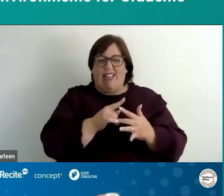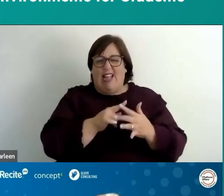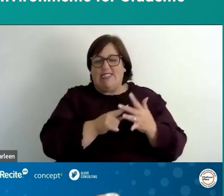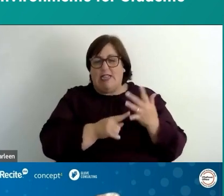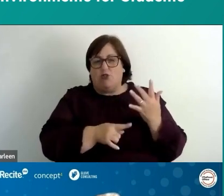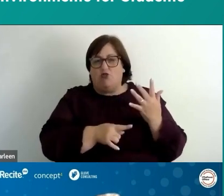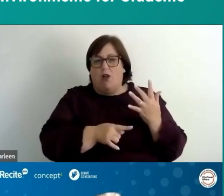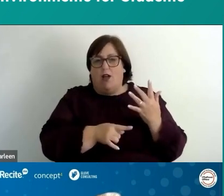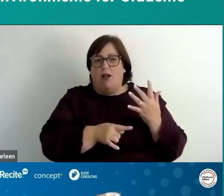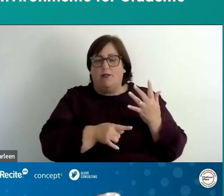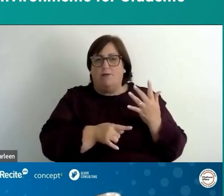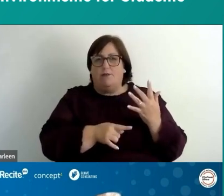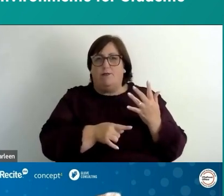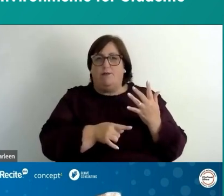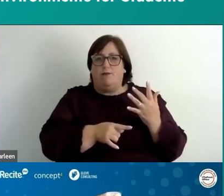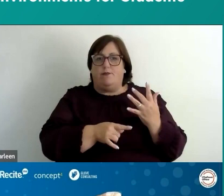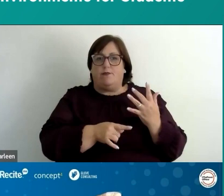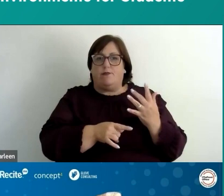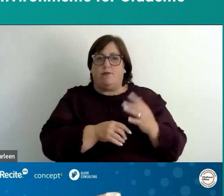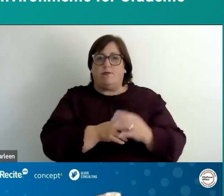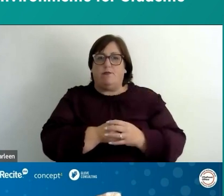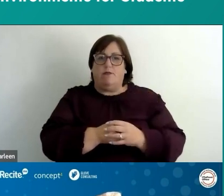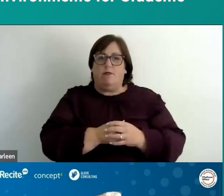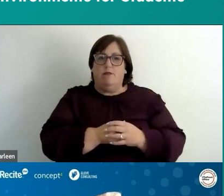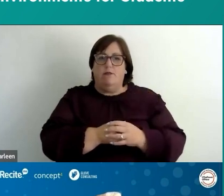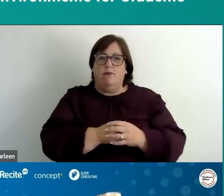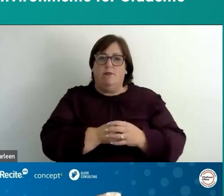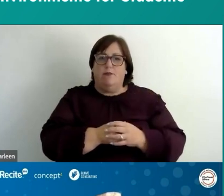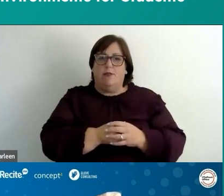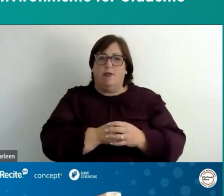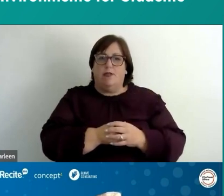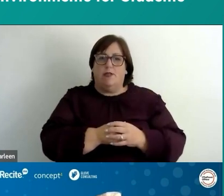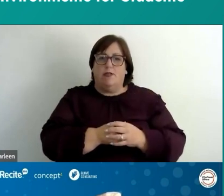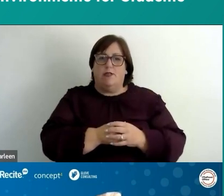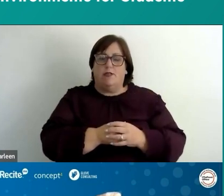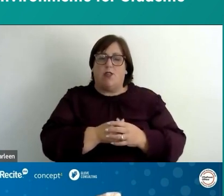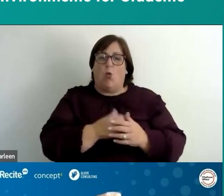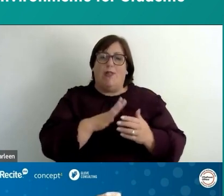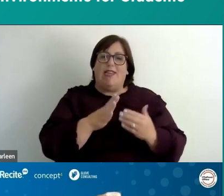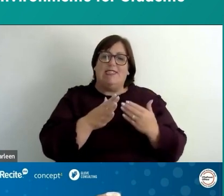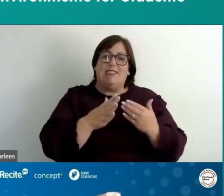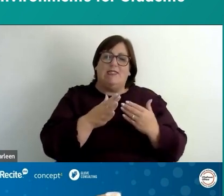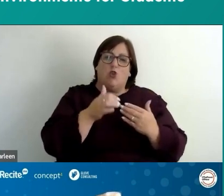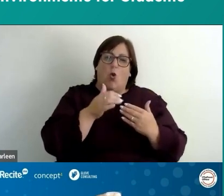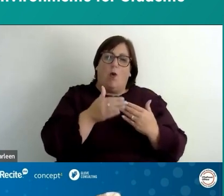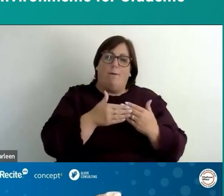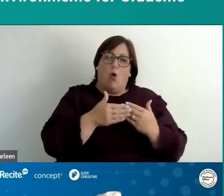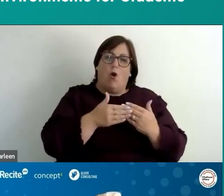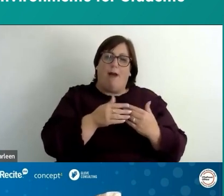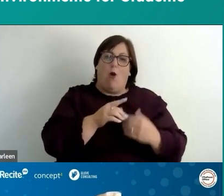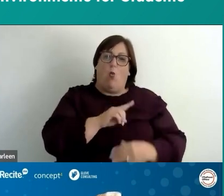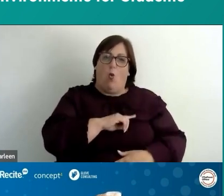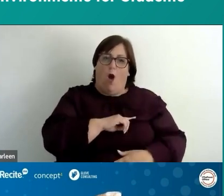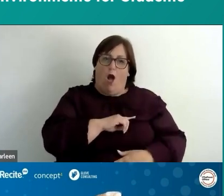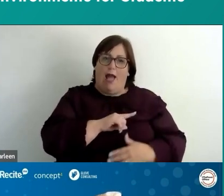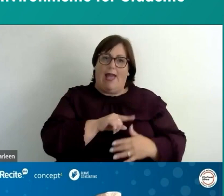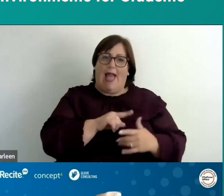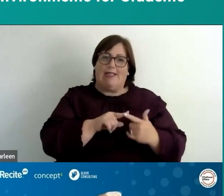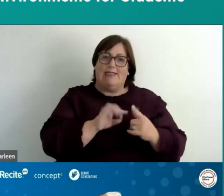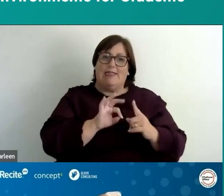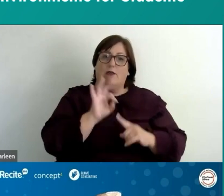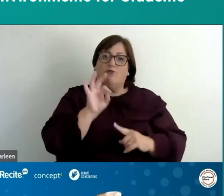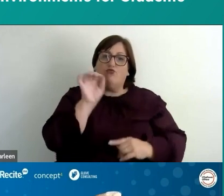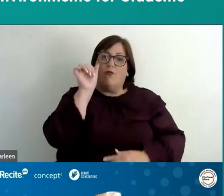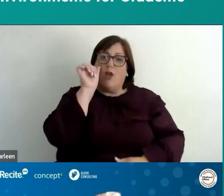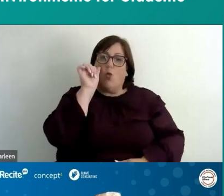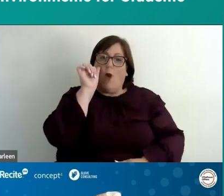of why, and then a cheat sheet of things that they need to look out for when they come to create content. Training and awareness.